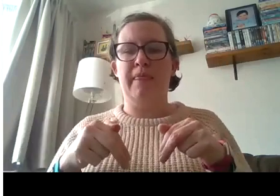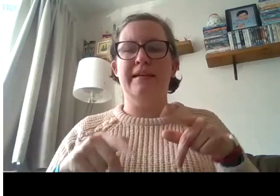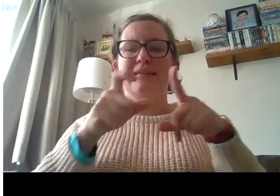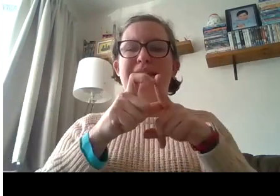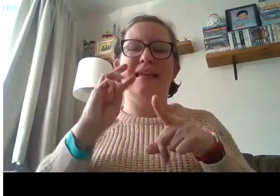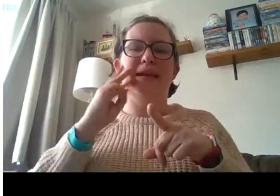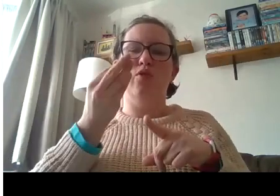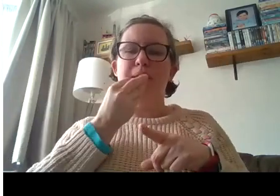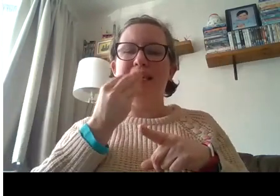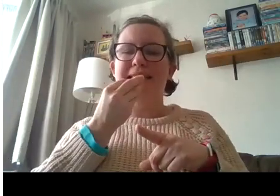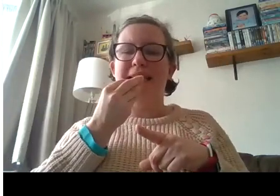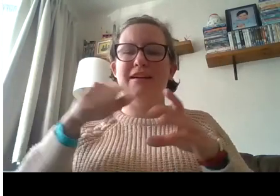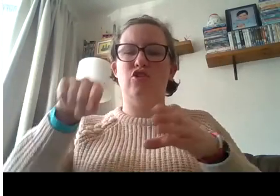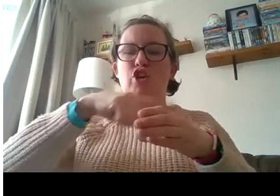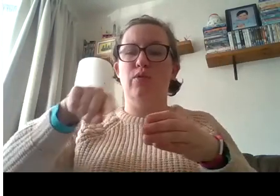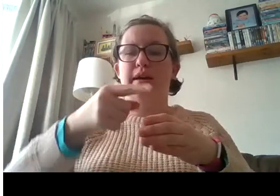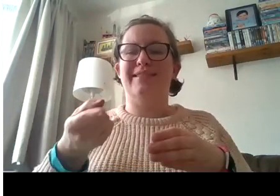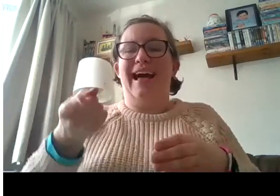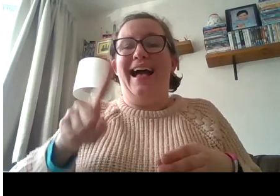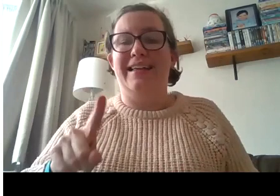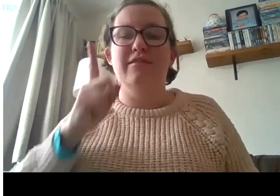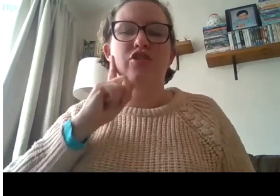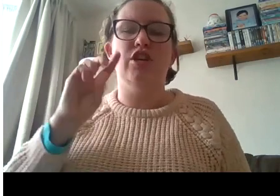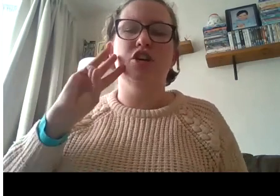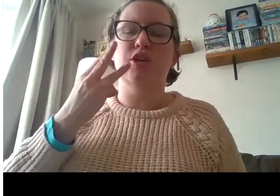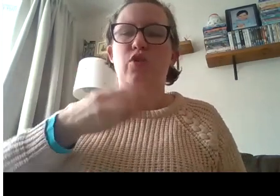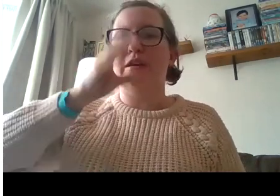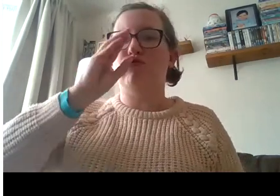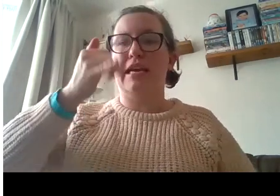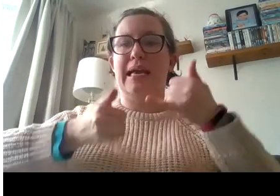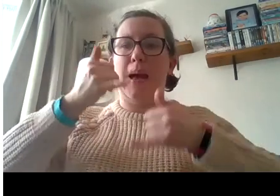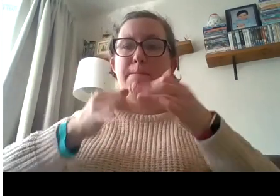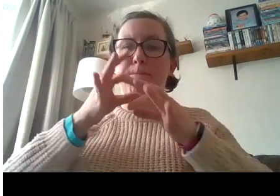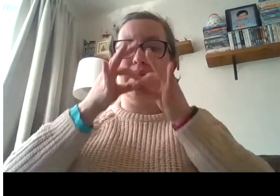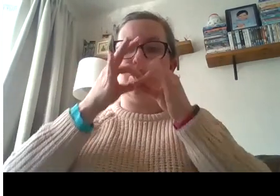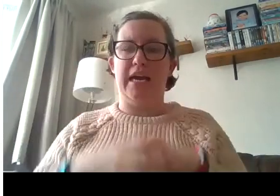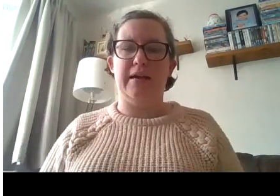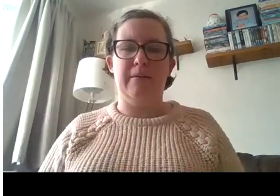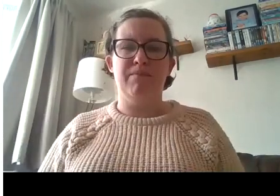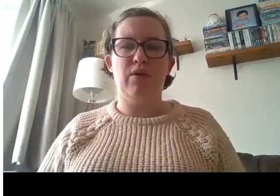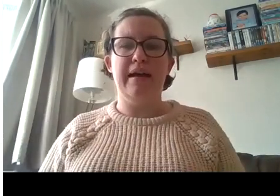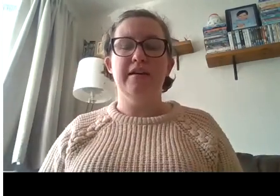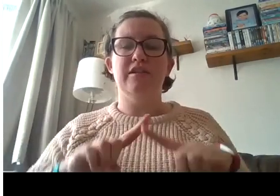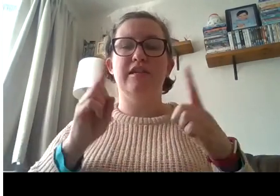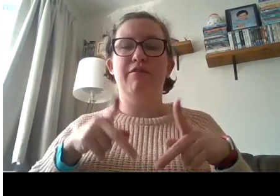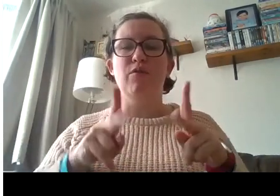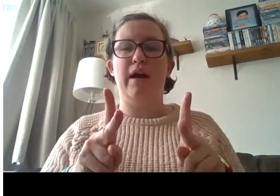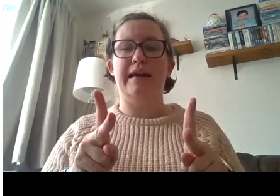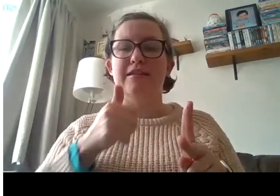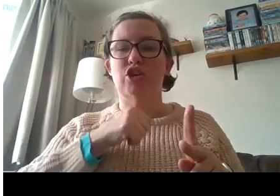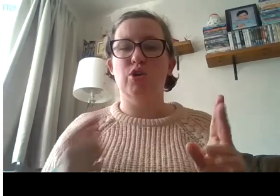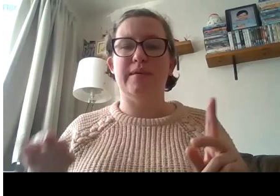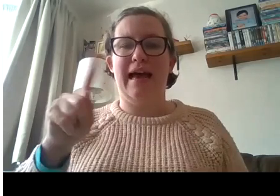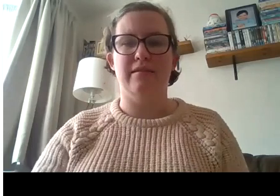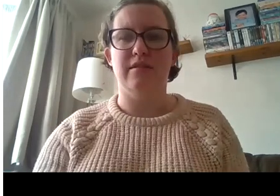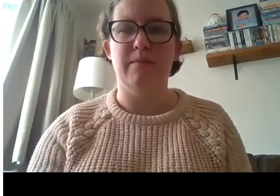dog. Danny will be eating donuts and she will be drinking a milkshake. Okay, so different